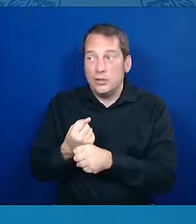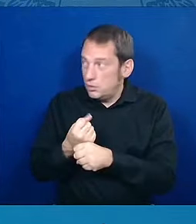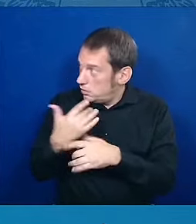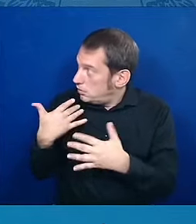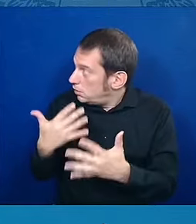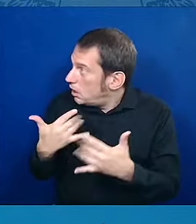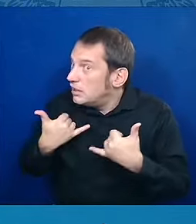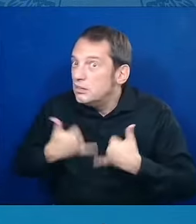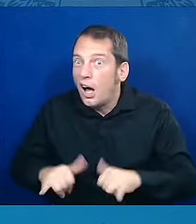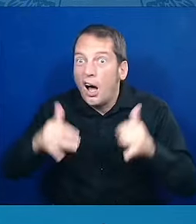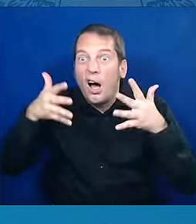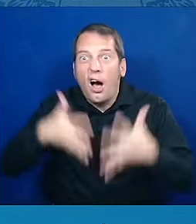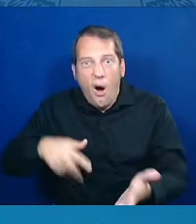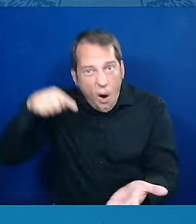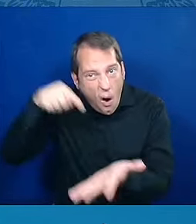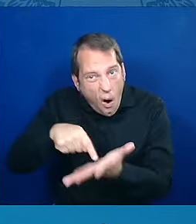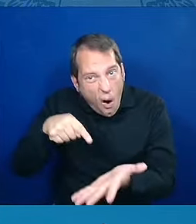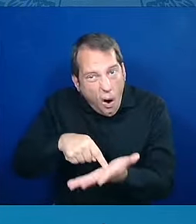we forgave it all.